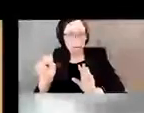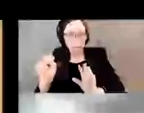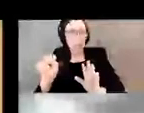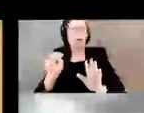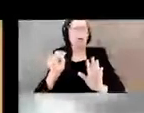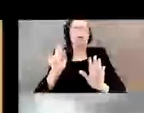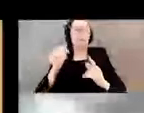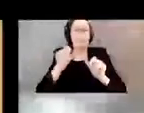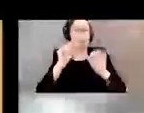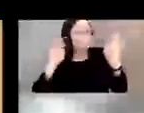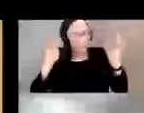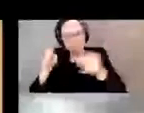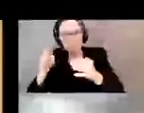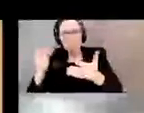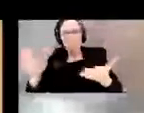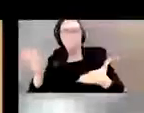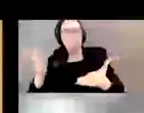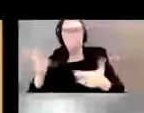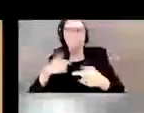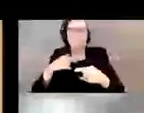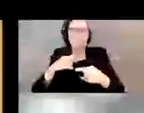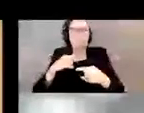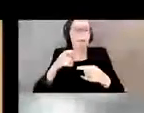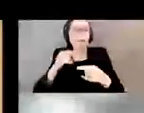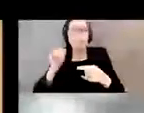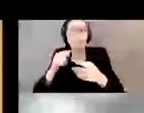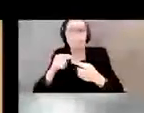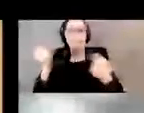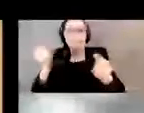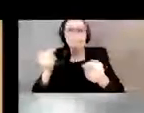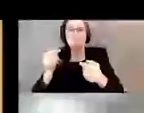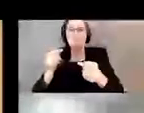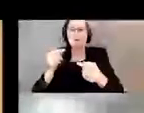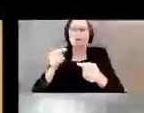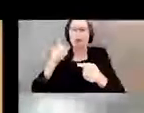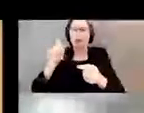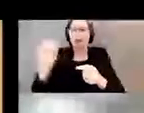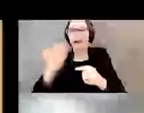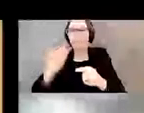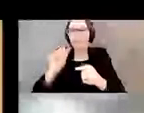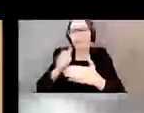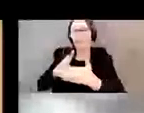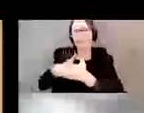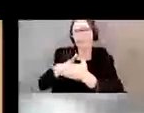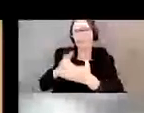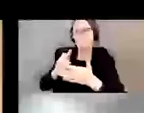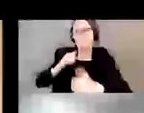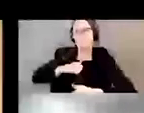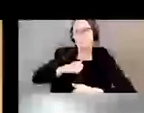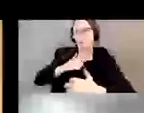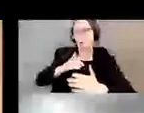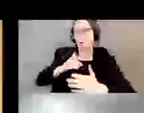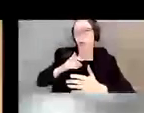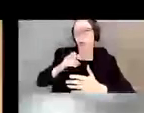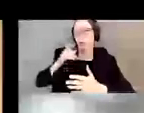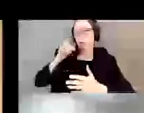starts concentrating on this opposing Afghan government's military forces. There has been such